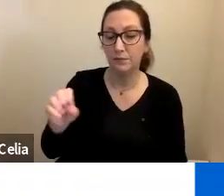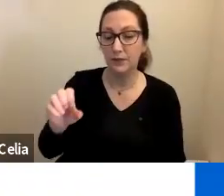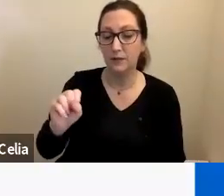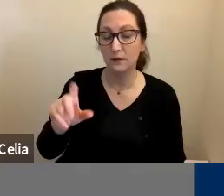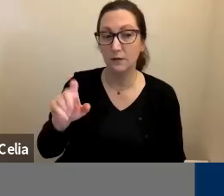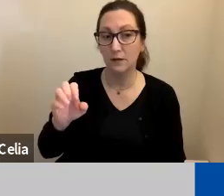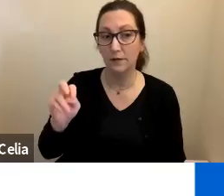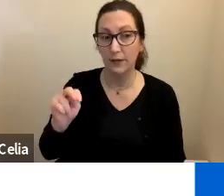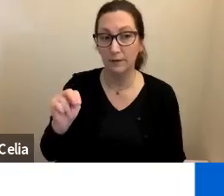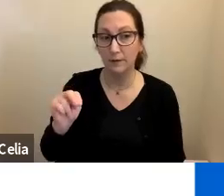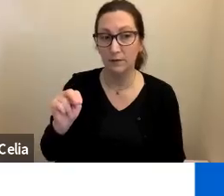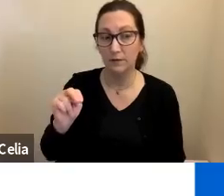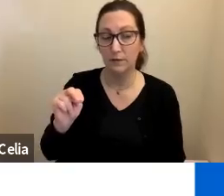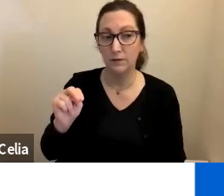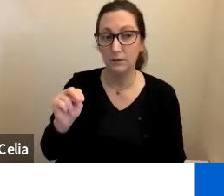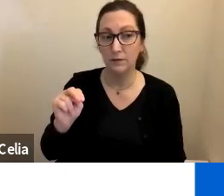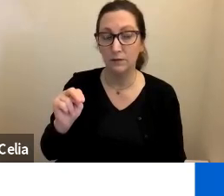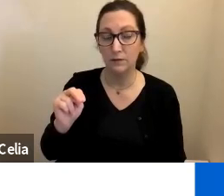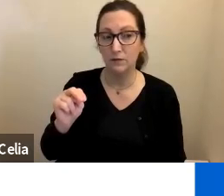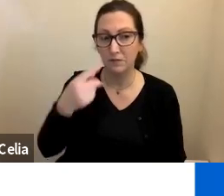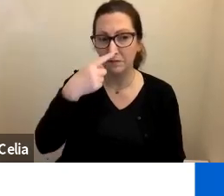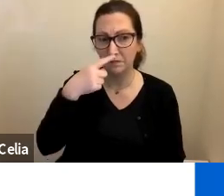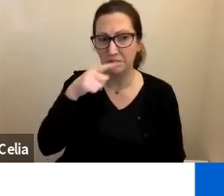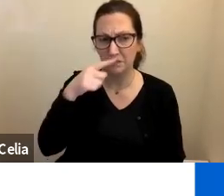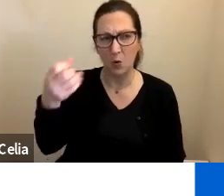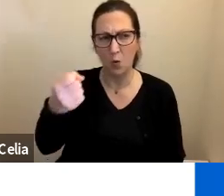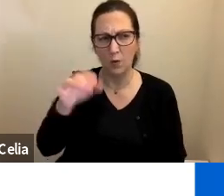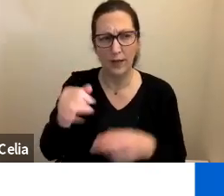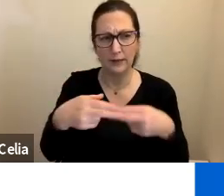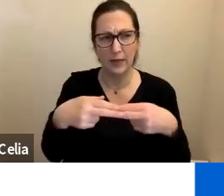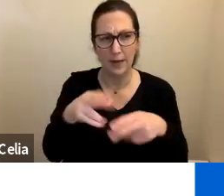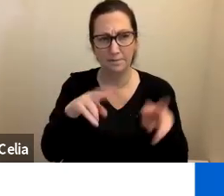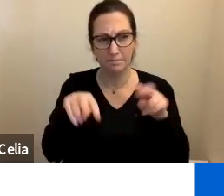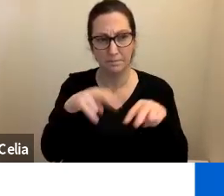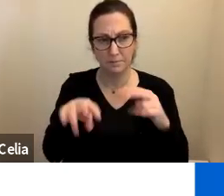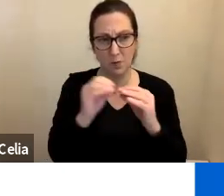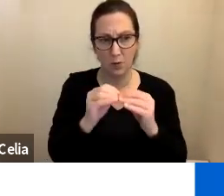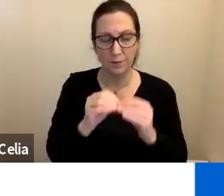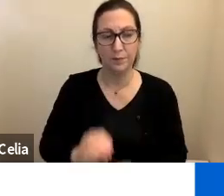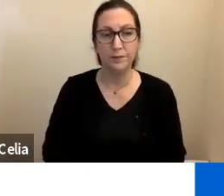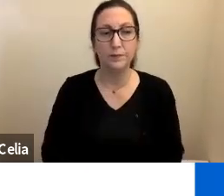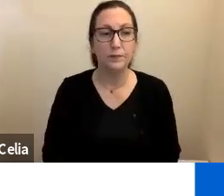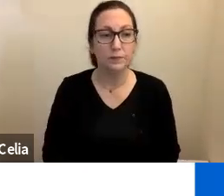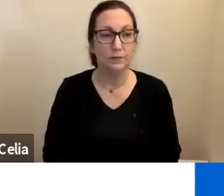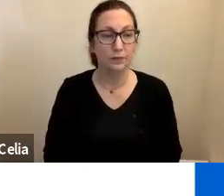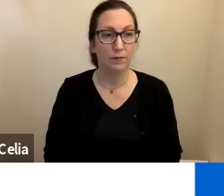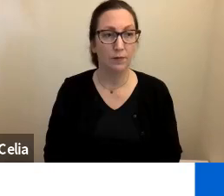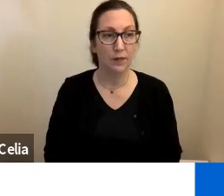Monica, would you mind just holding the slide for a minute? Yep. Thank you.